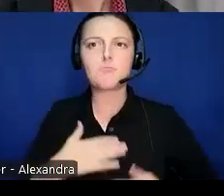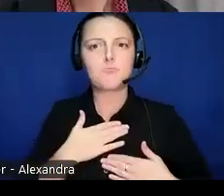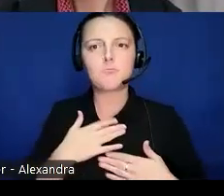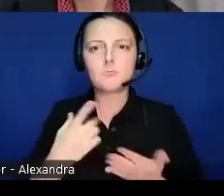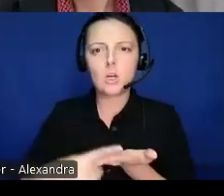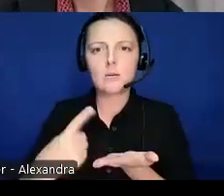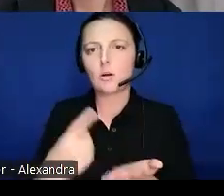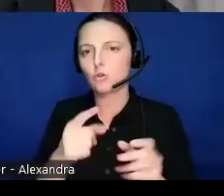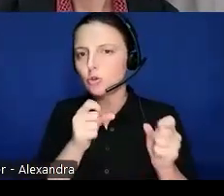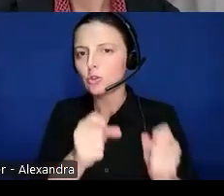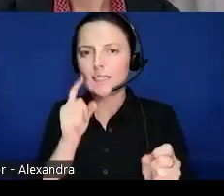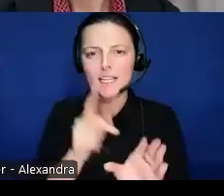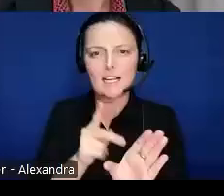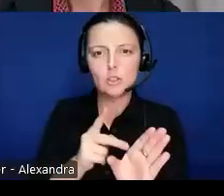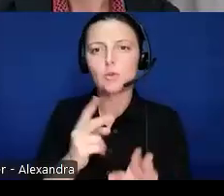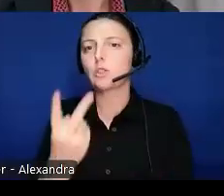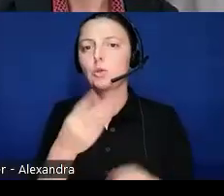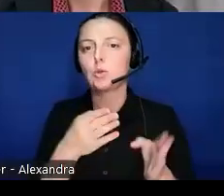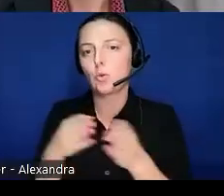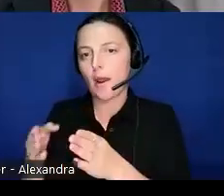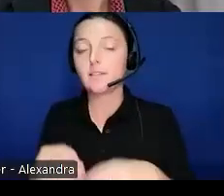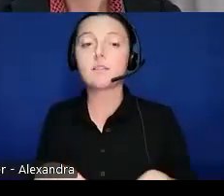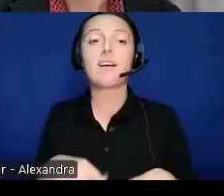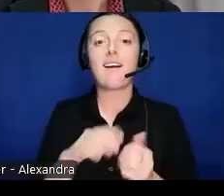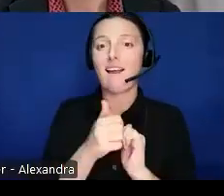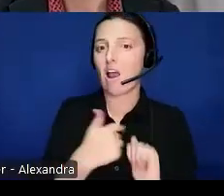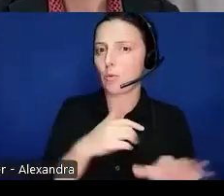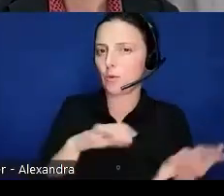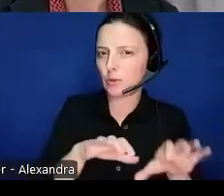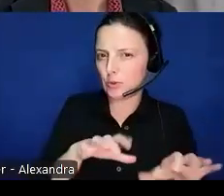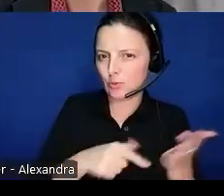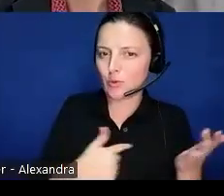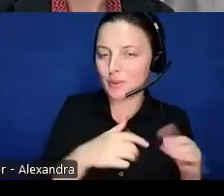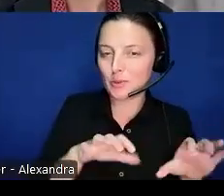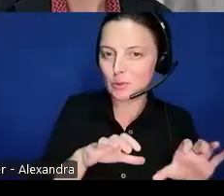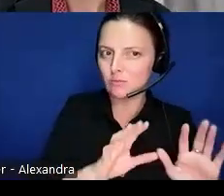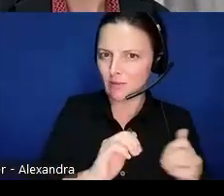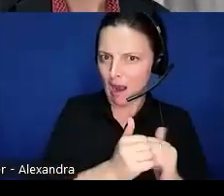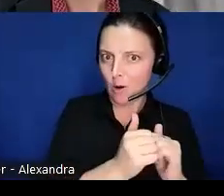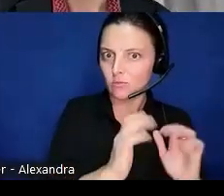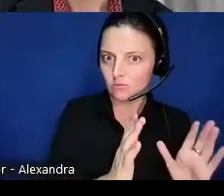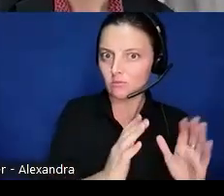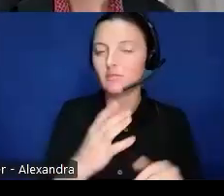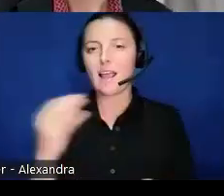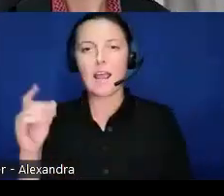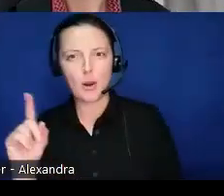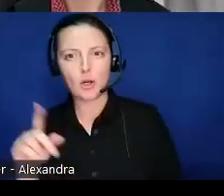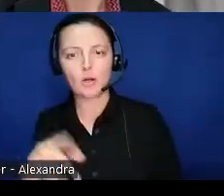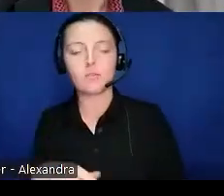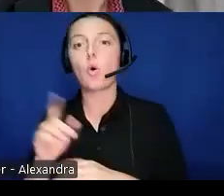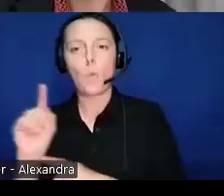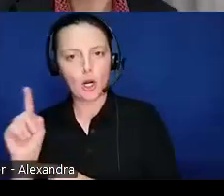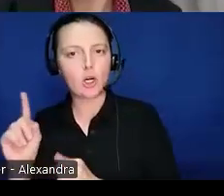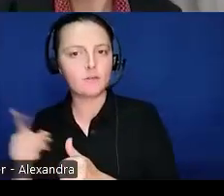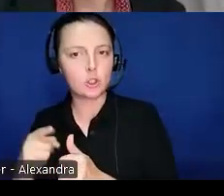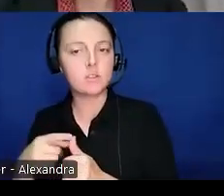of how we're doing what we do and where we're doing what we do. And I'll start with the where. And so where we